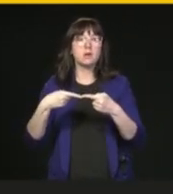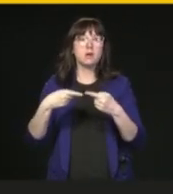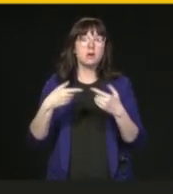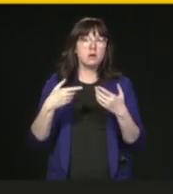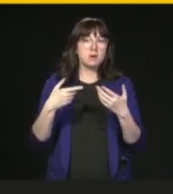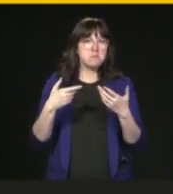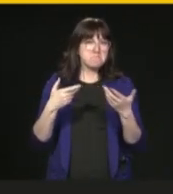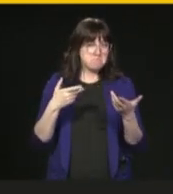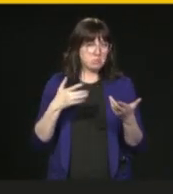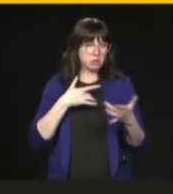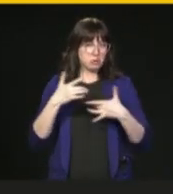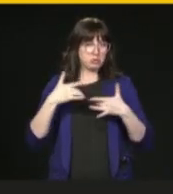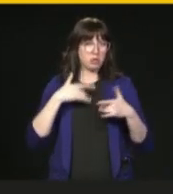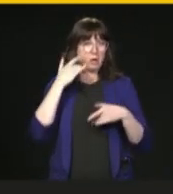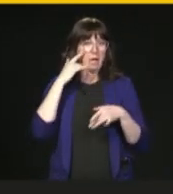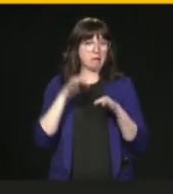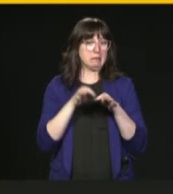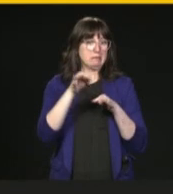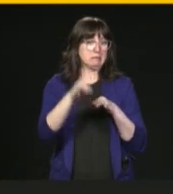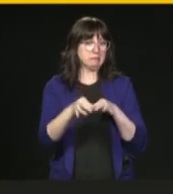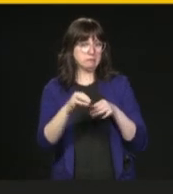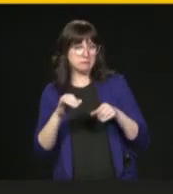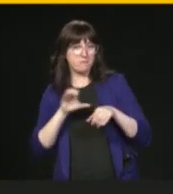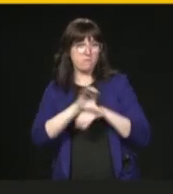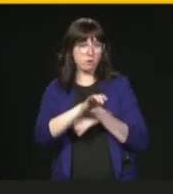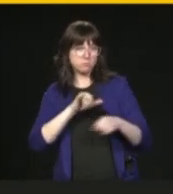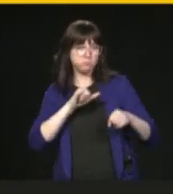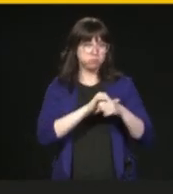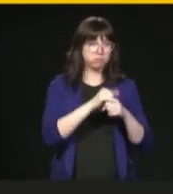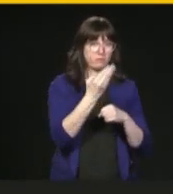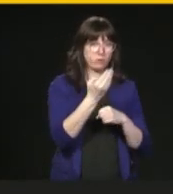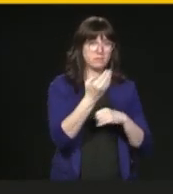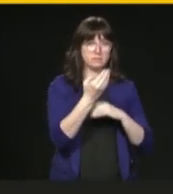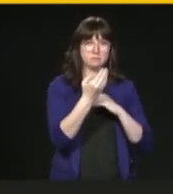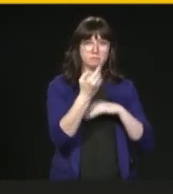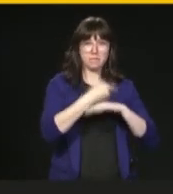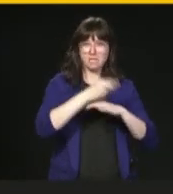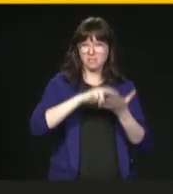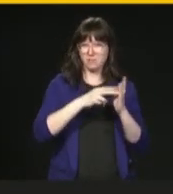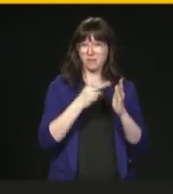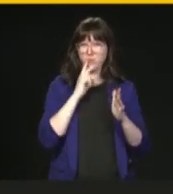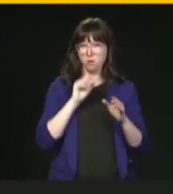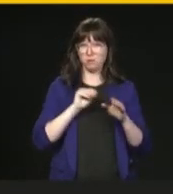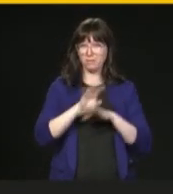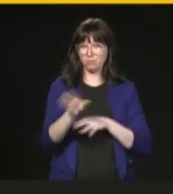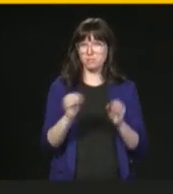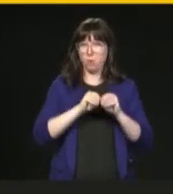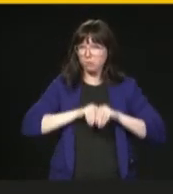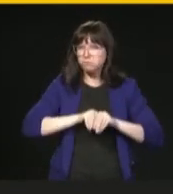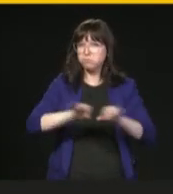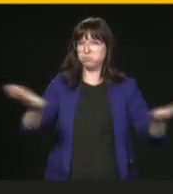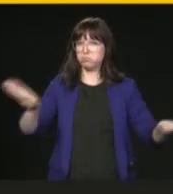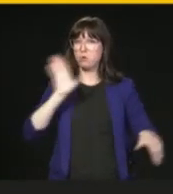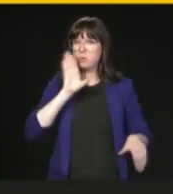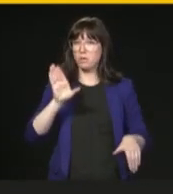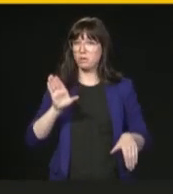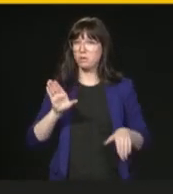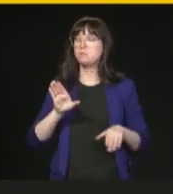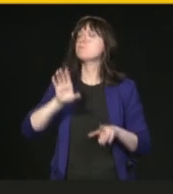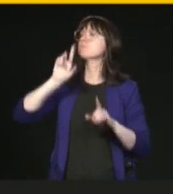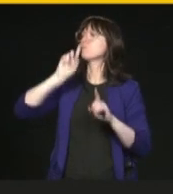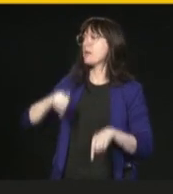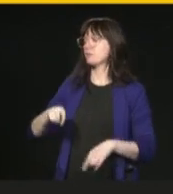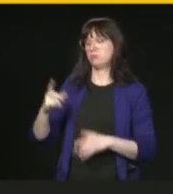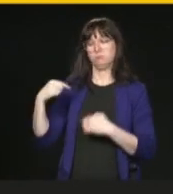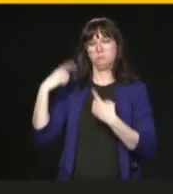And are you worried that this delay may have contributed to the spread of the virus in Canada? Right across the country, we've seen